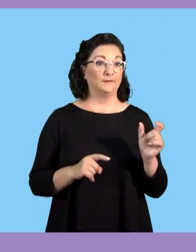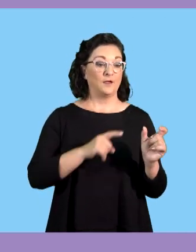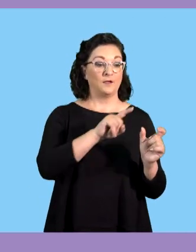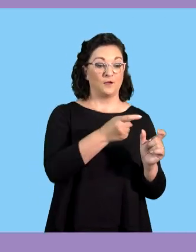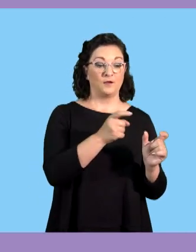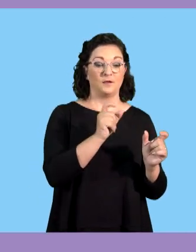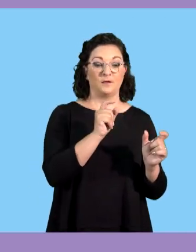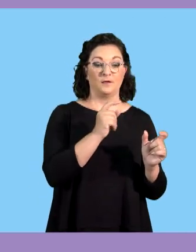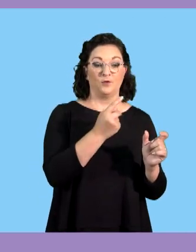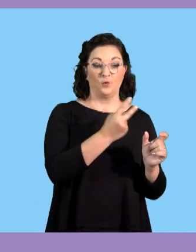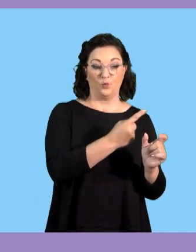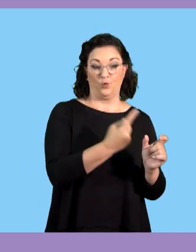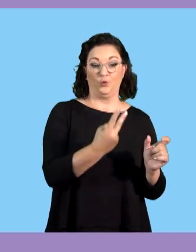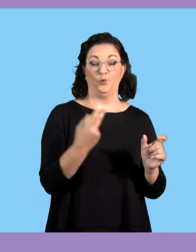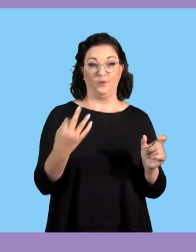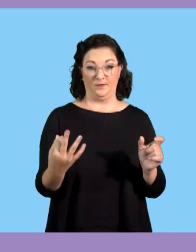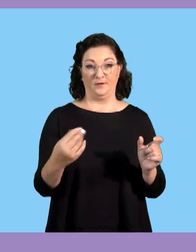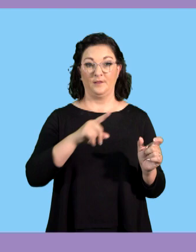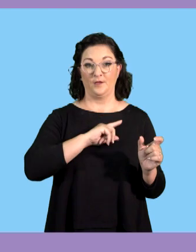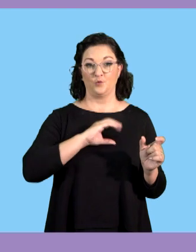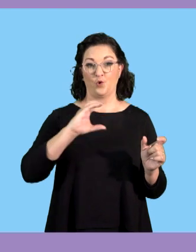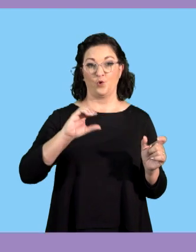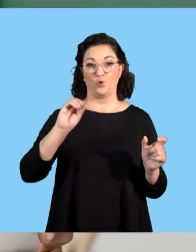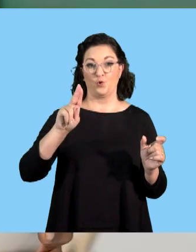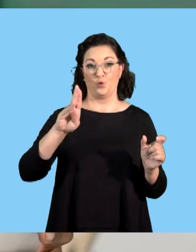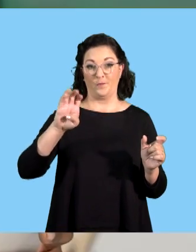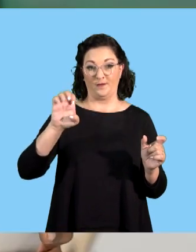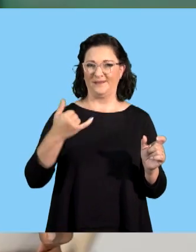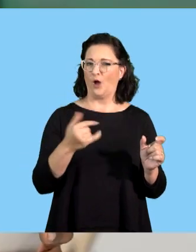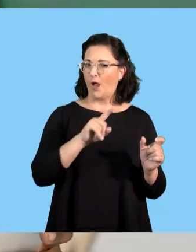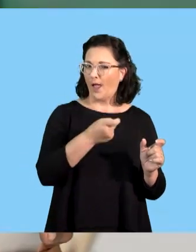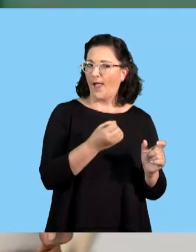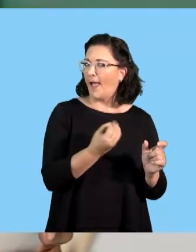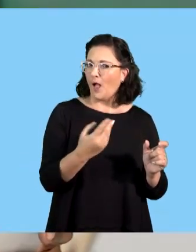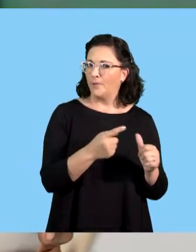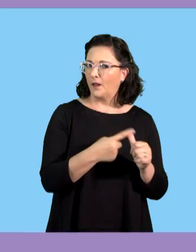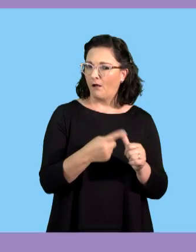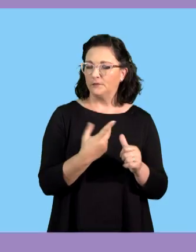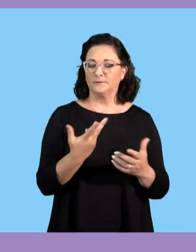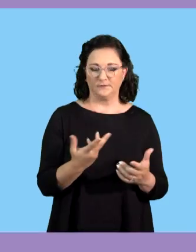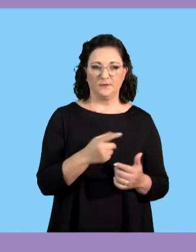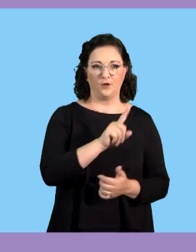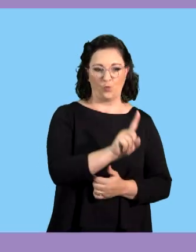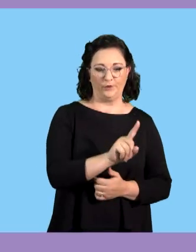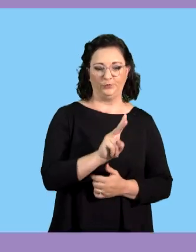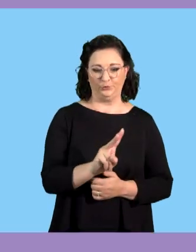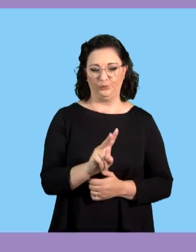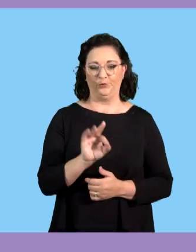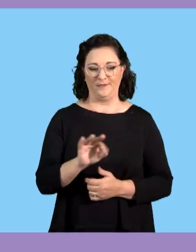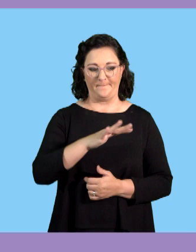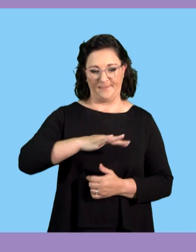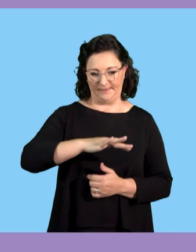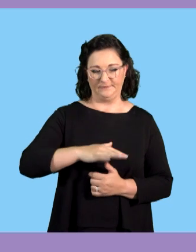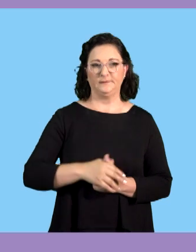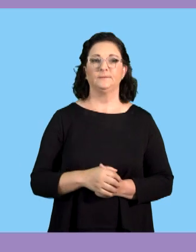have 0.3 cubed. Now we're going to count how many decimals. So it's 1,